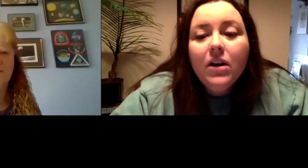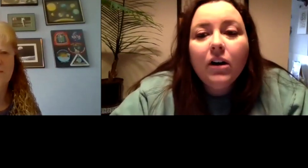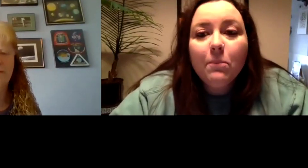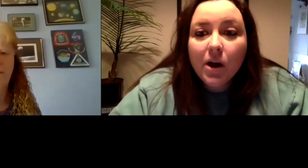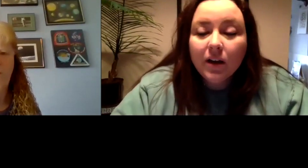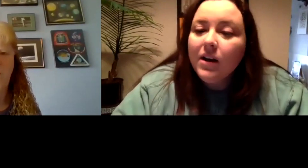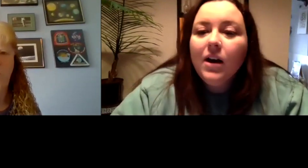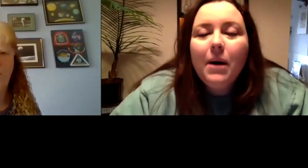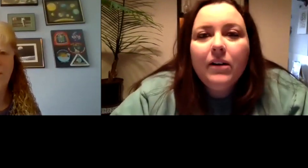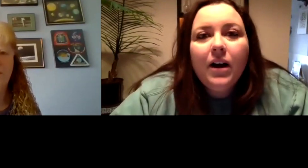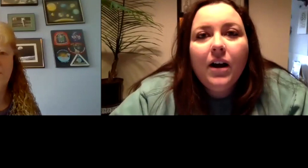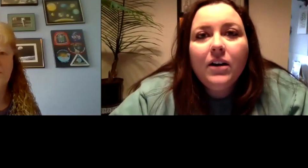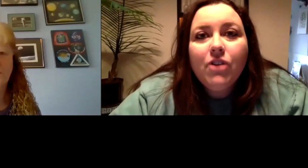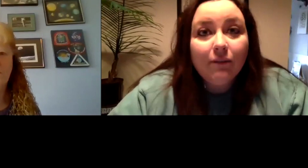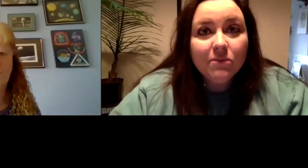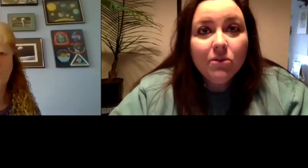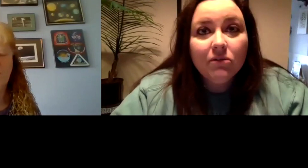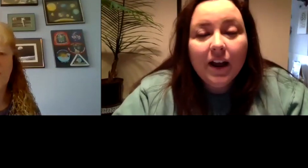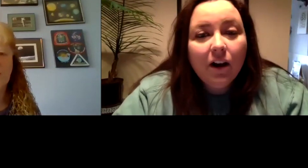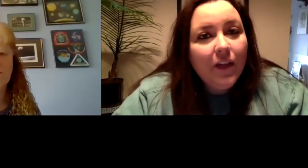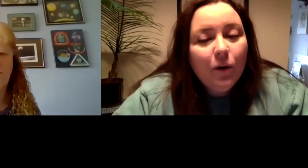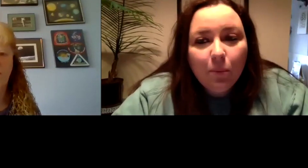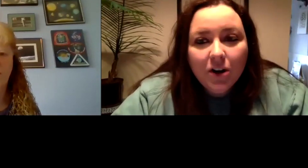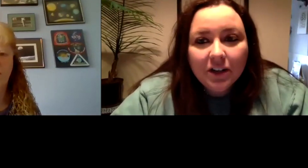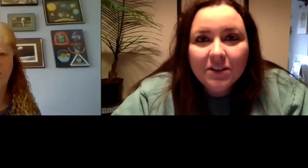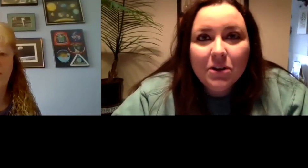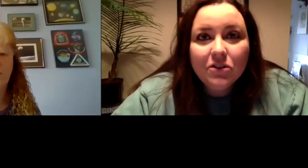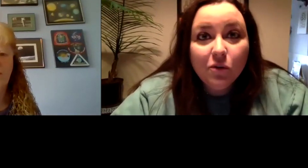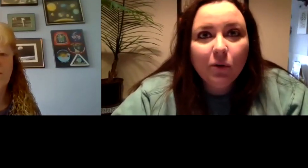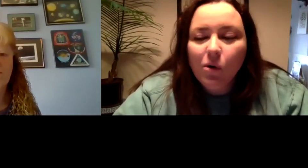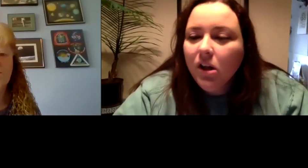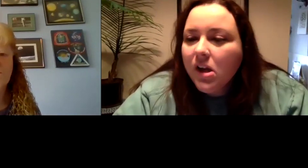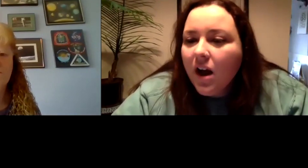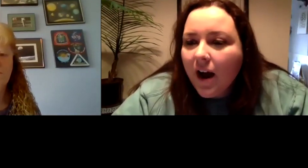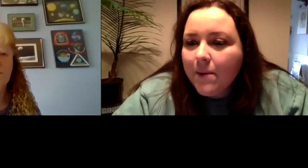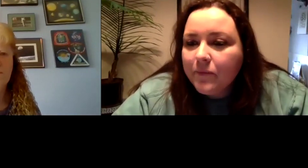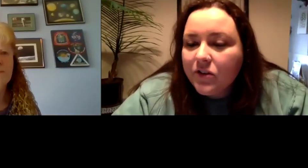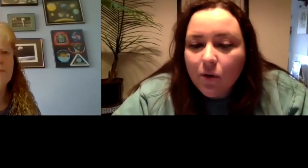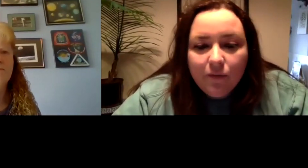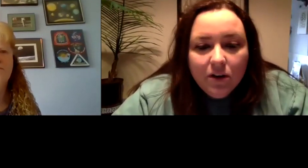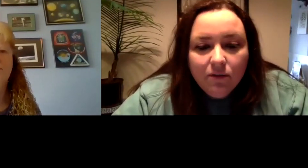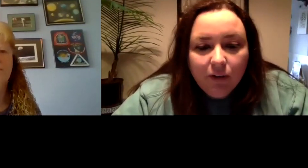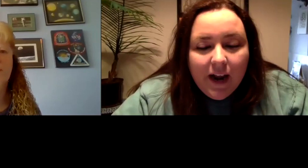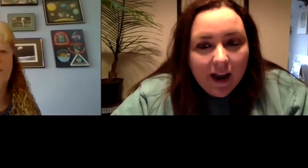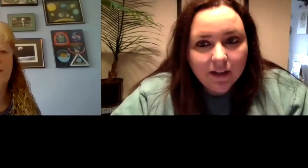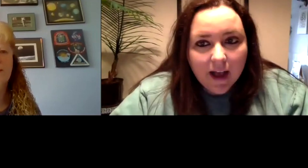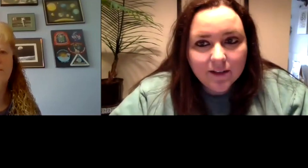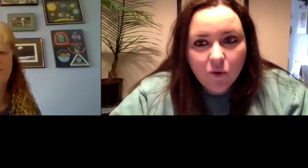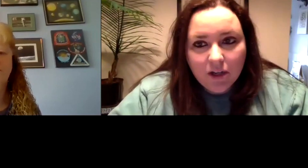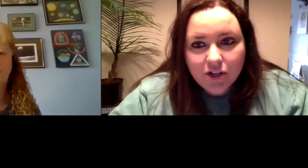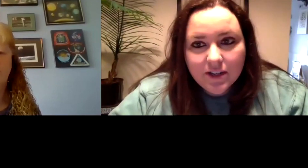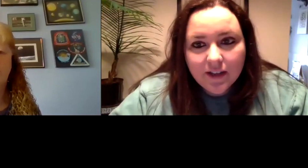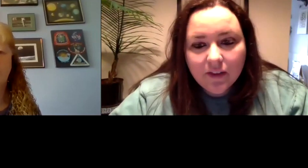about her book about travel to the moon and all that whole project. It's going to be super cool. So, feel free to